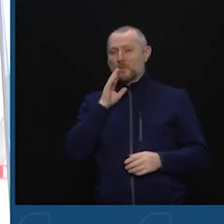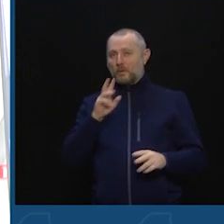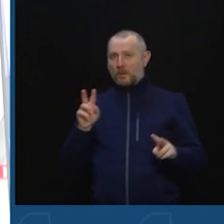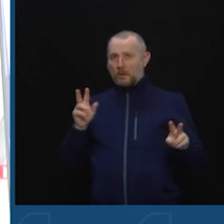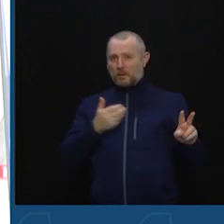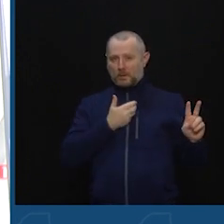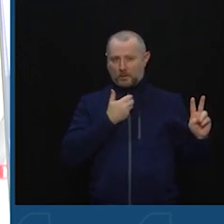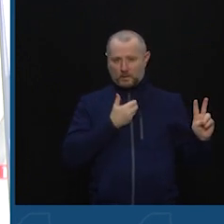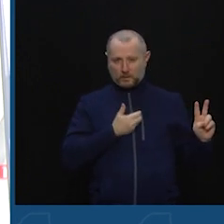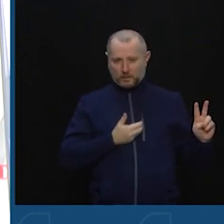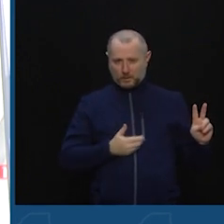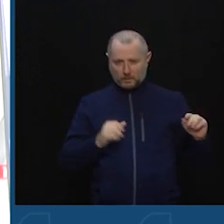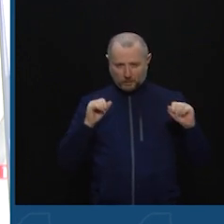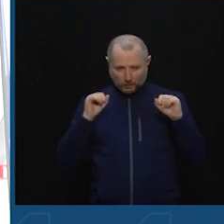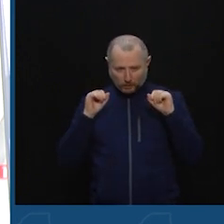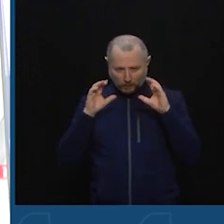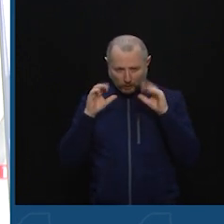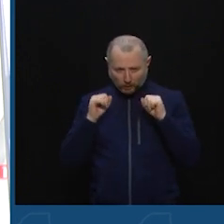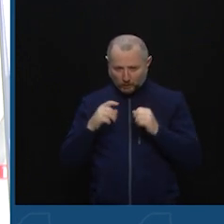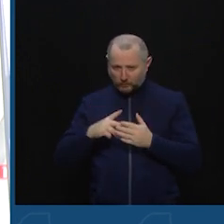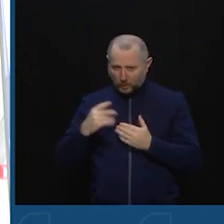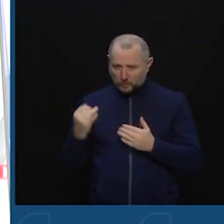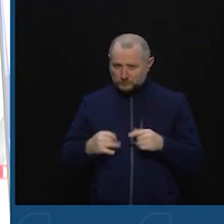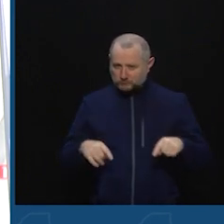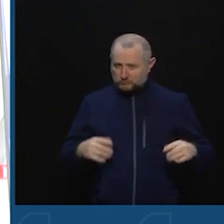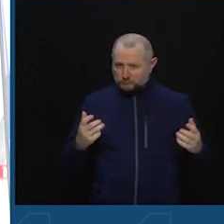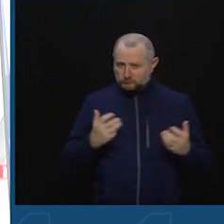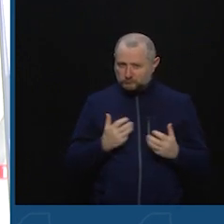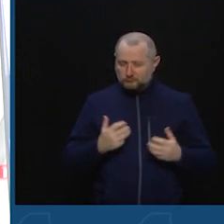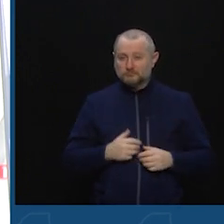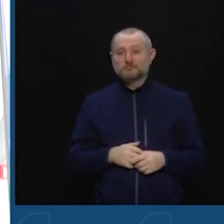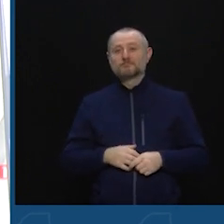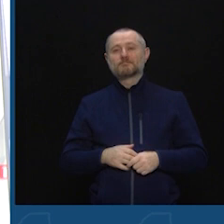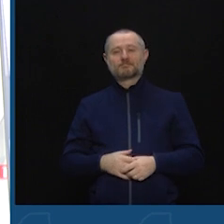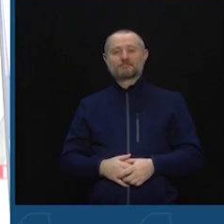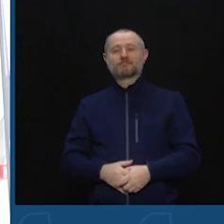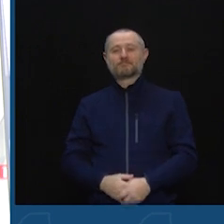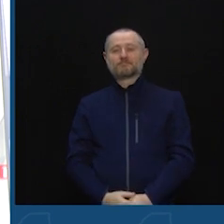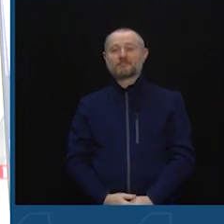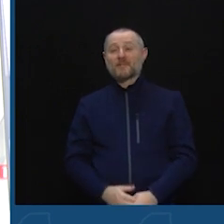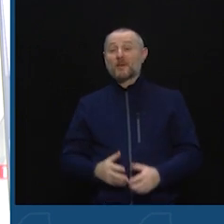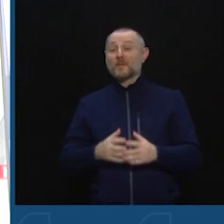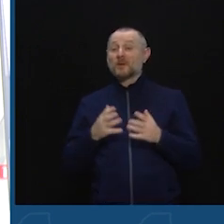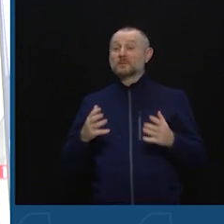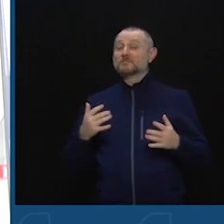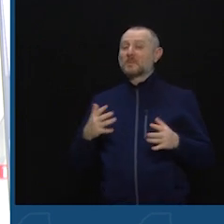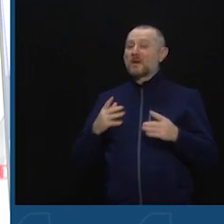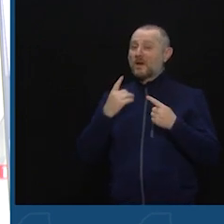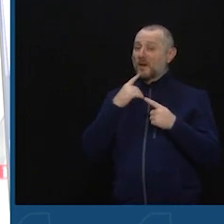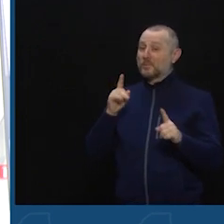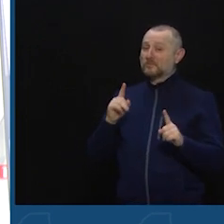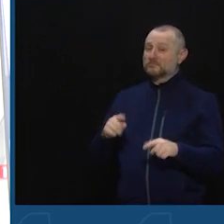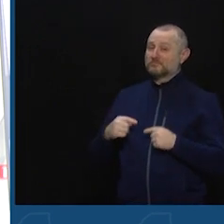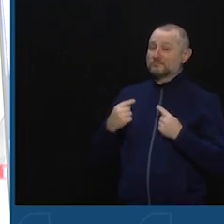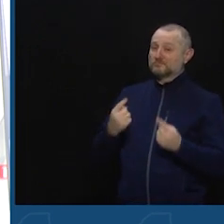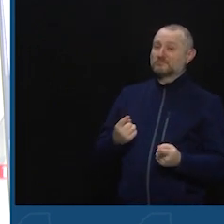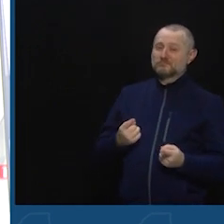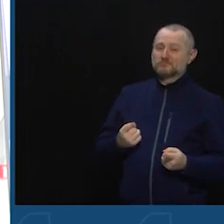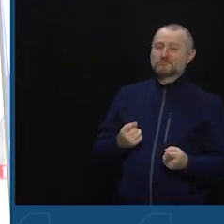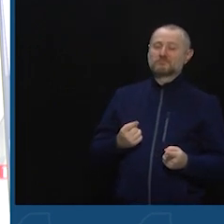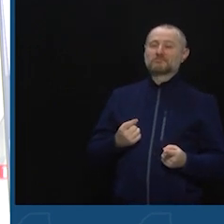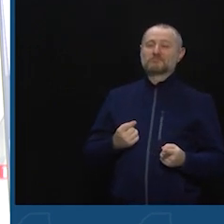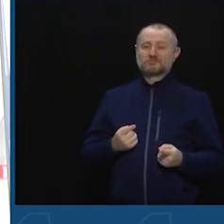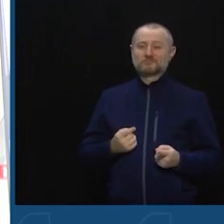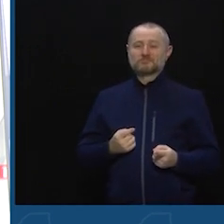spectacular this project is and how far it has come since the third world label